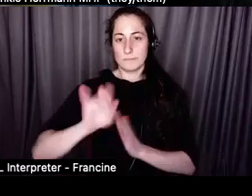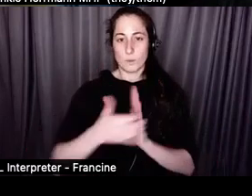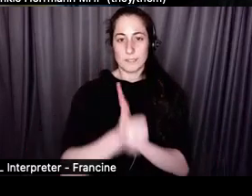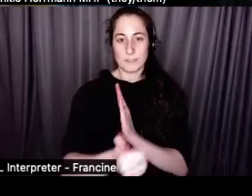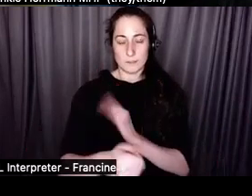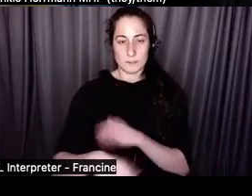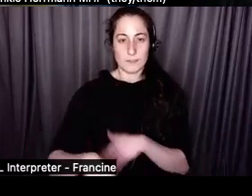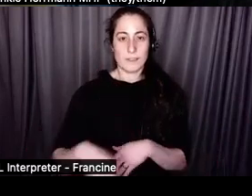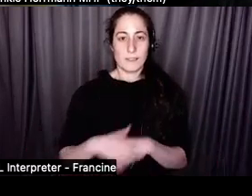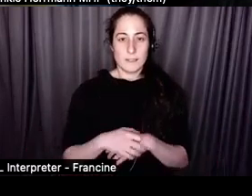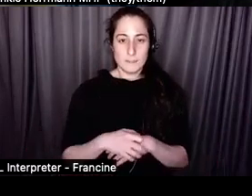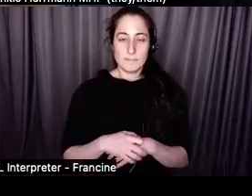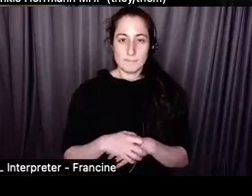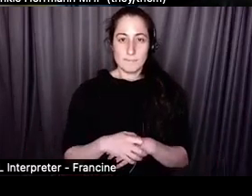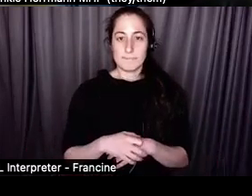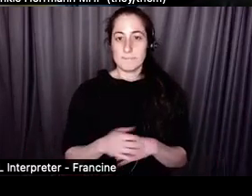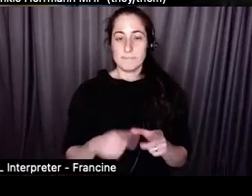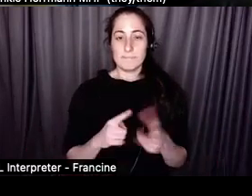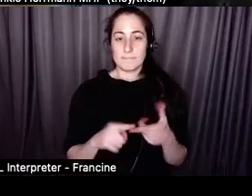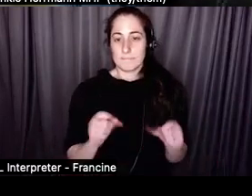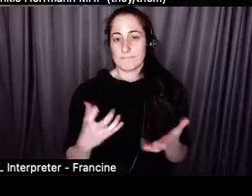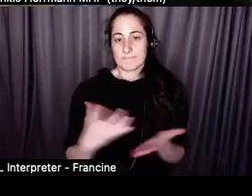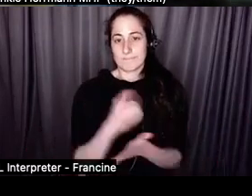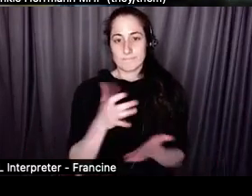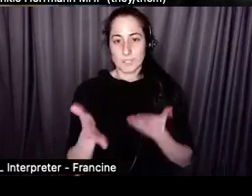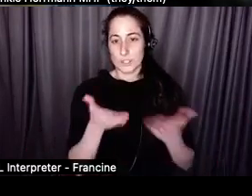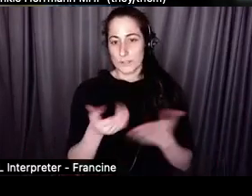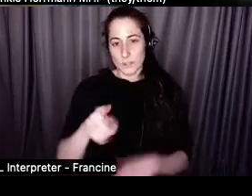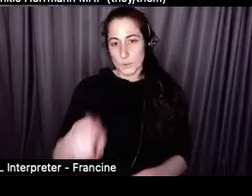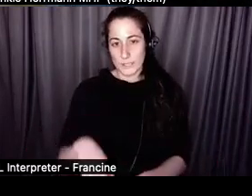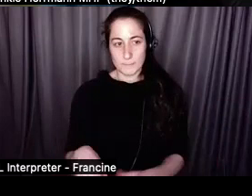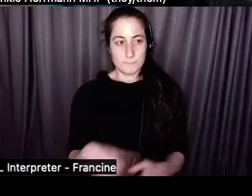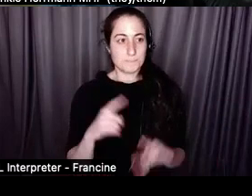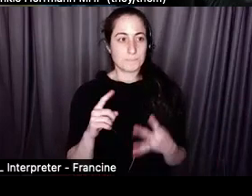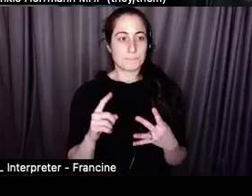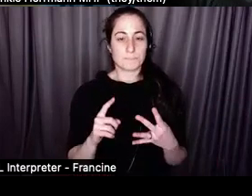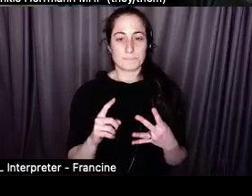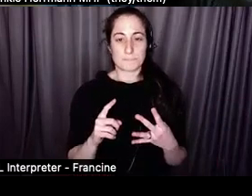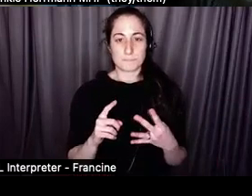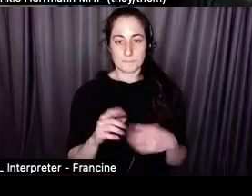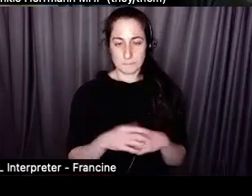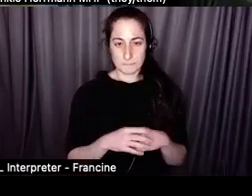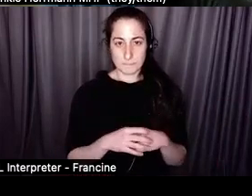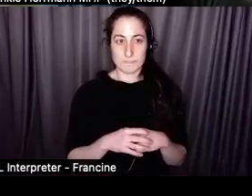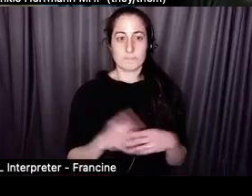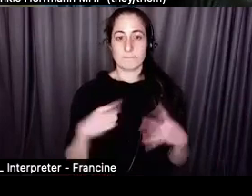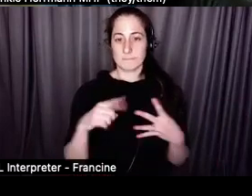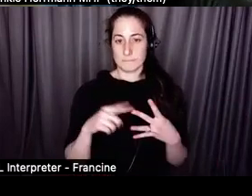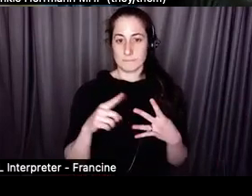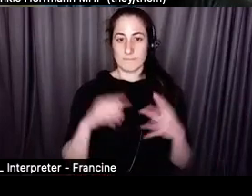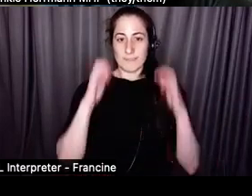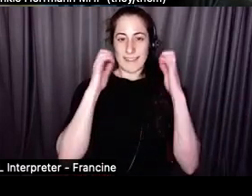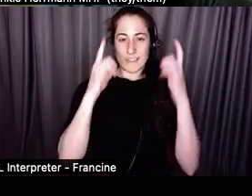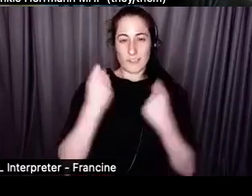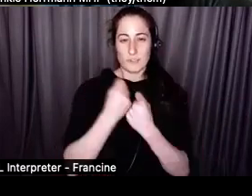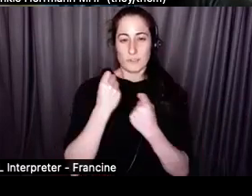to get the services that you're going after. There are also education support